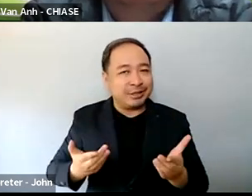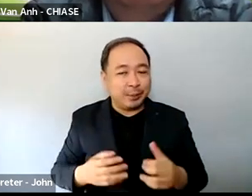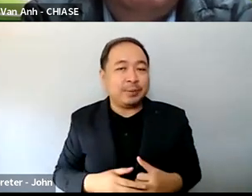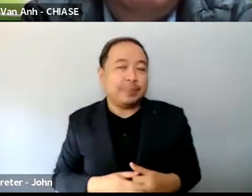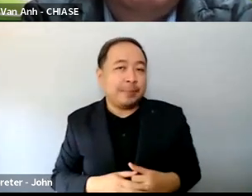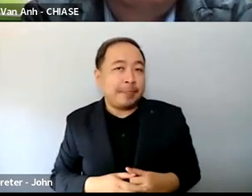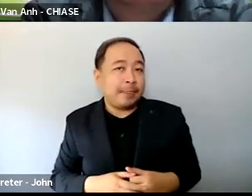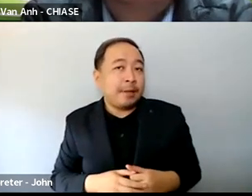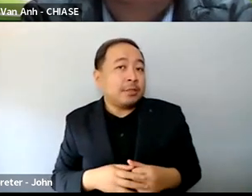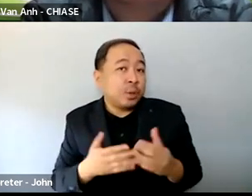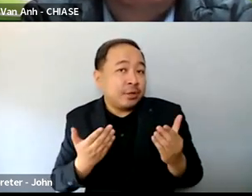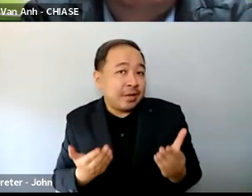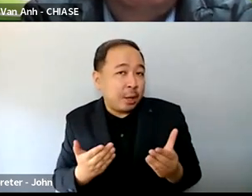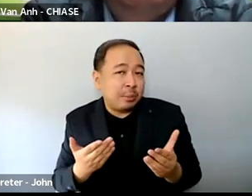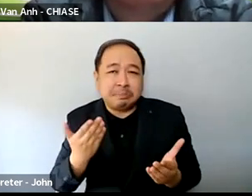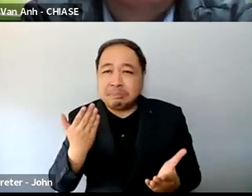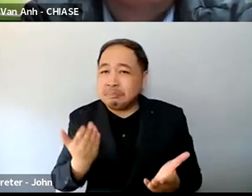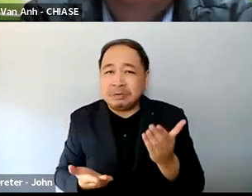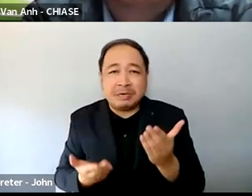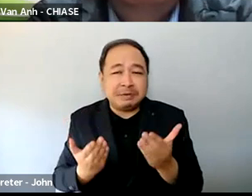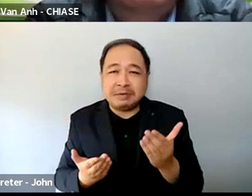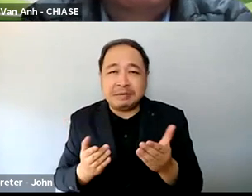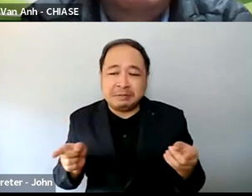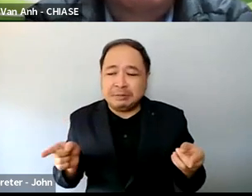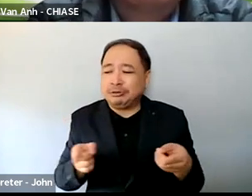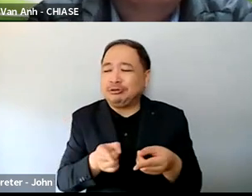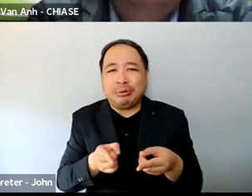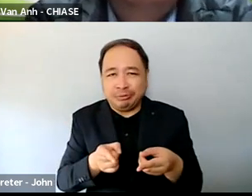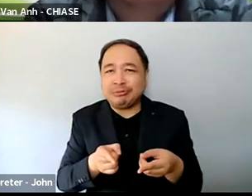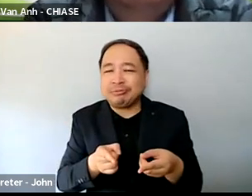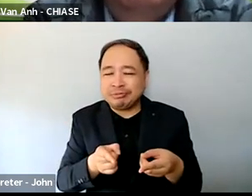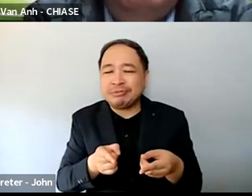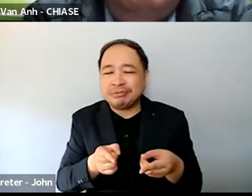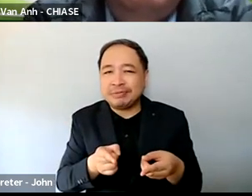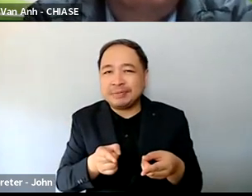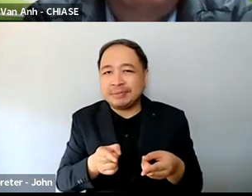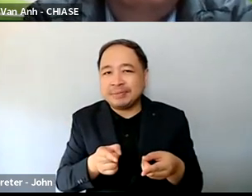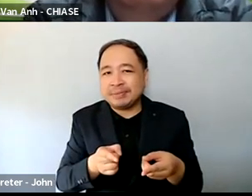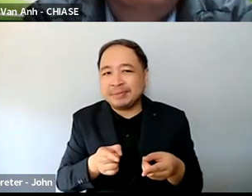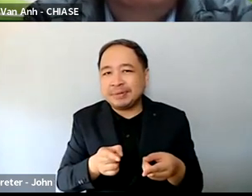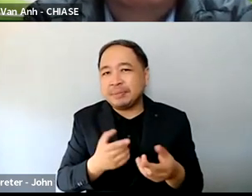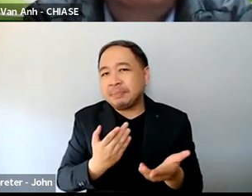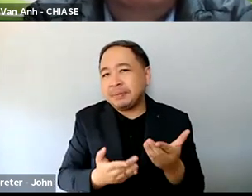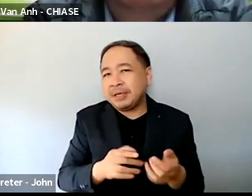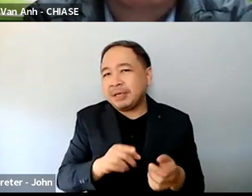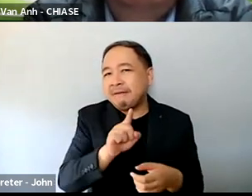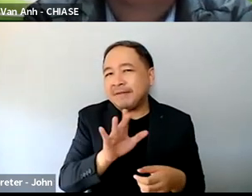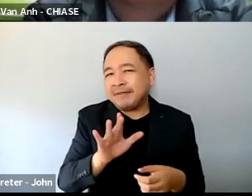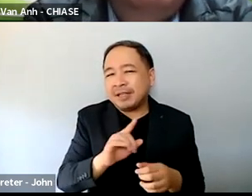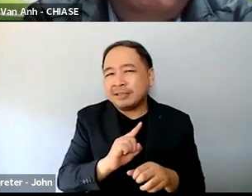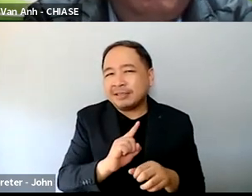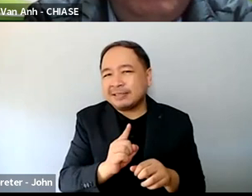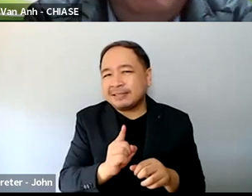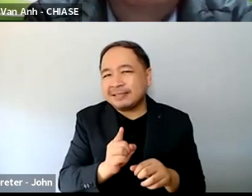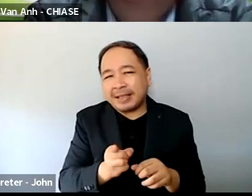give maybe less than a minute, but obviously maybe 15 seconds to half a minute maximum